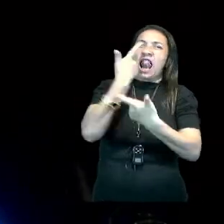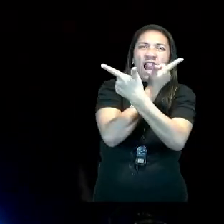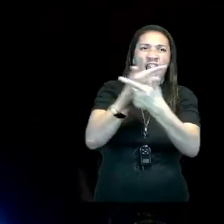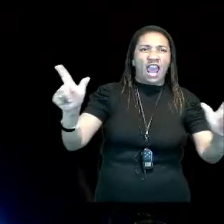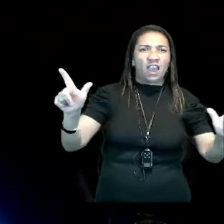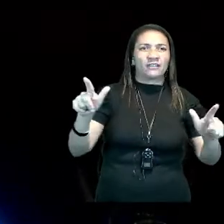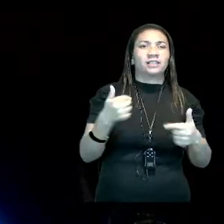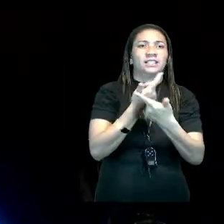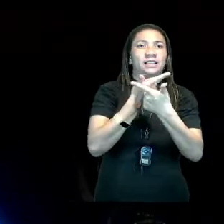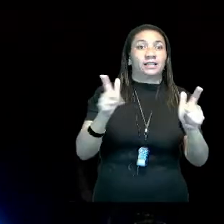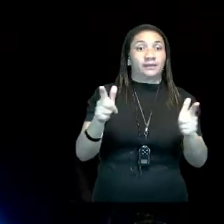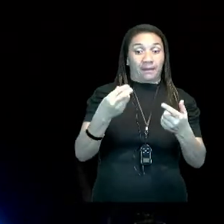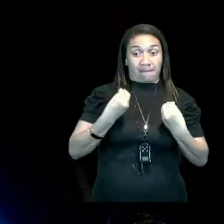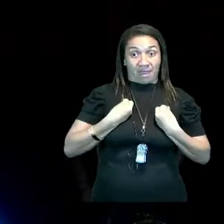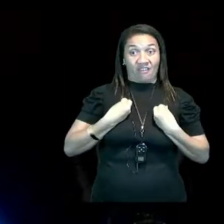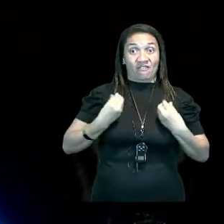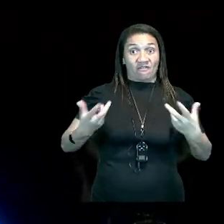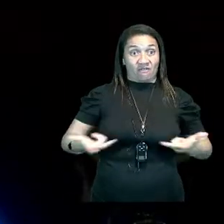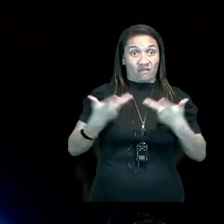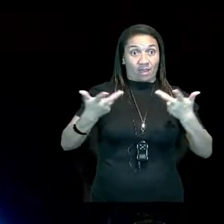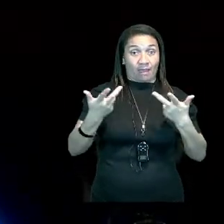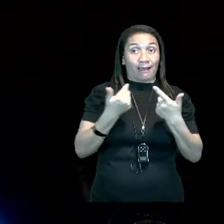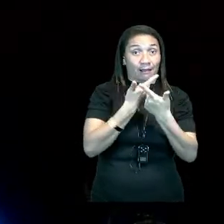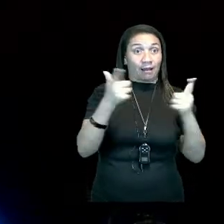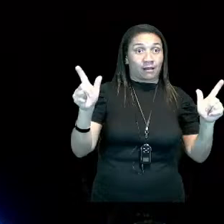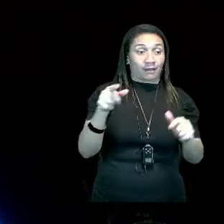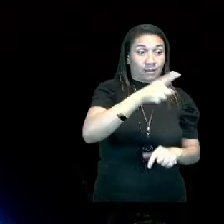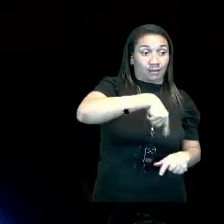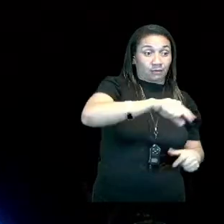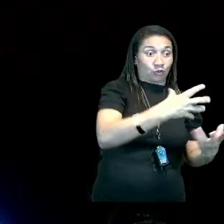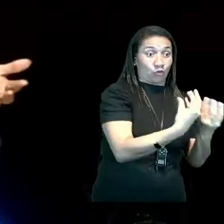my freedom to them. And as